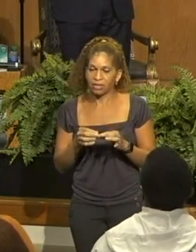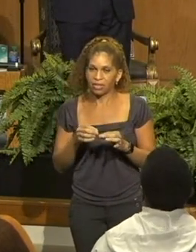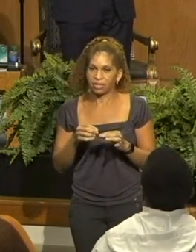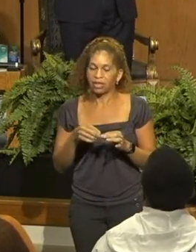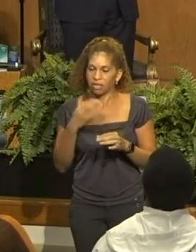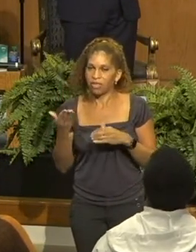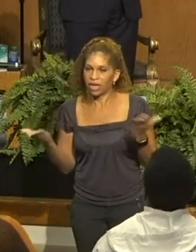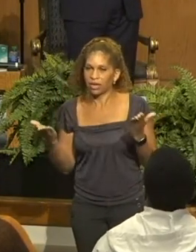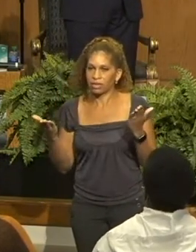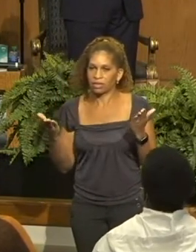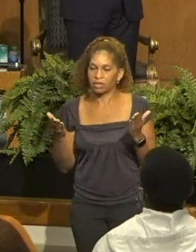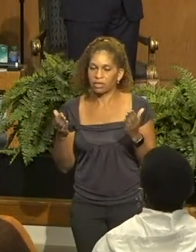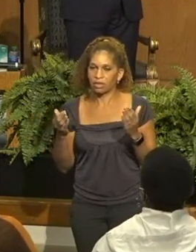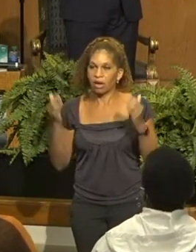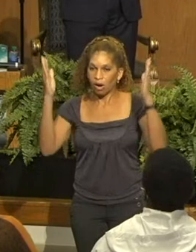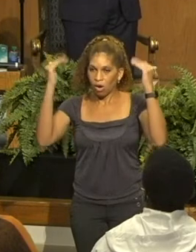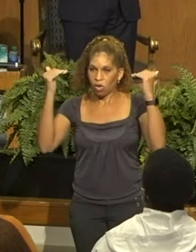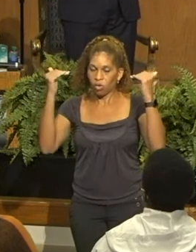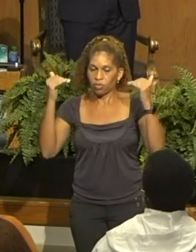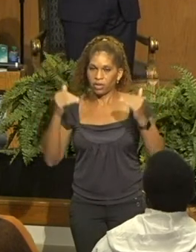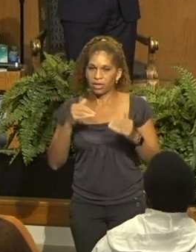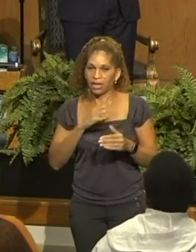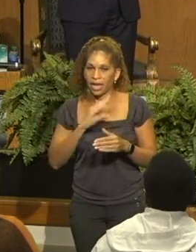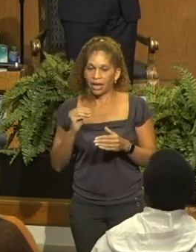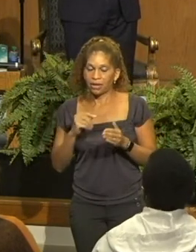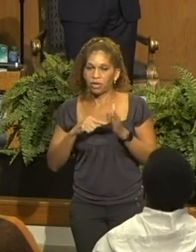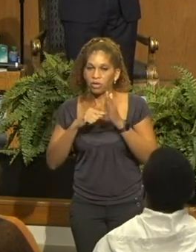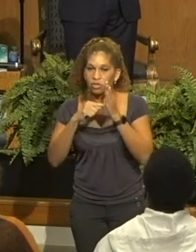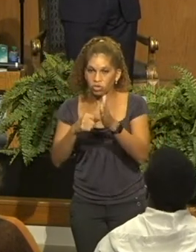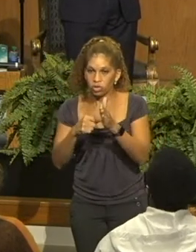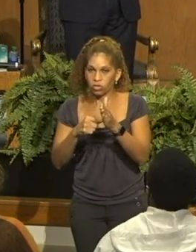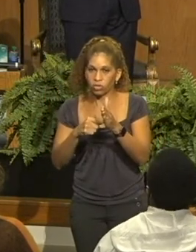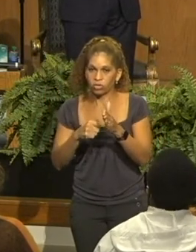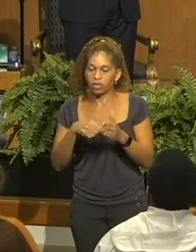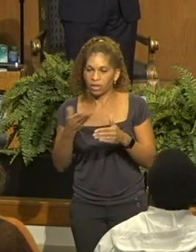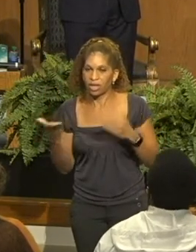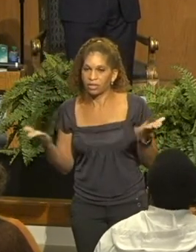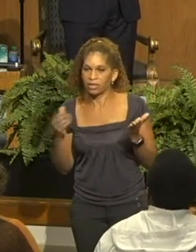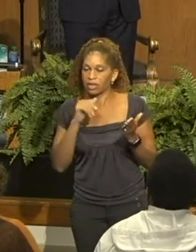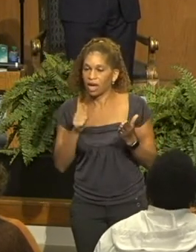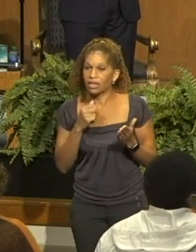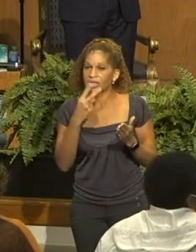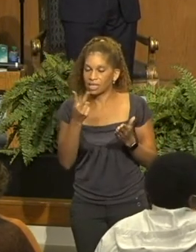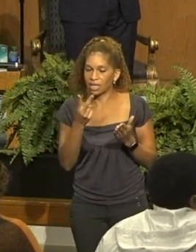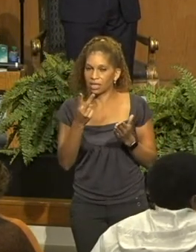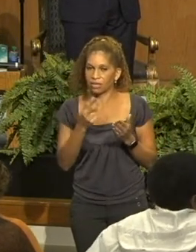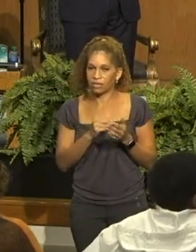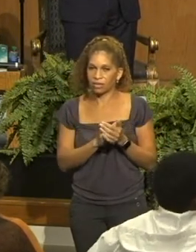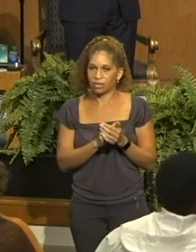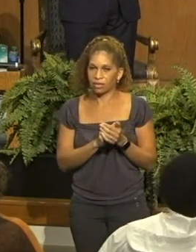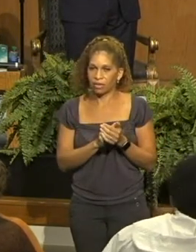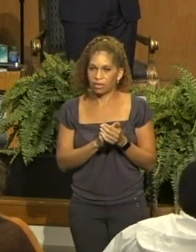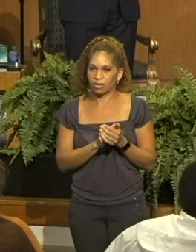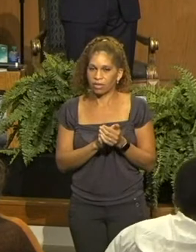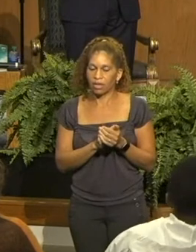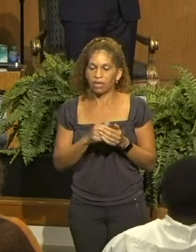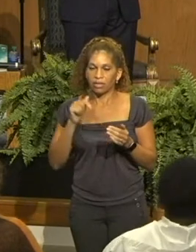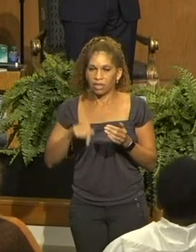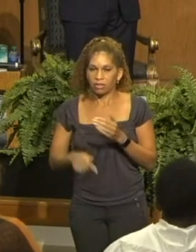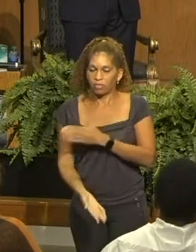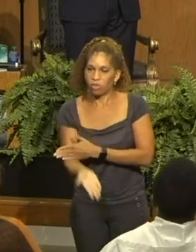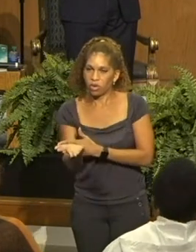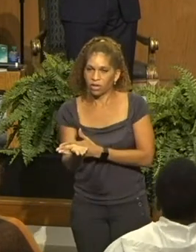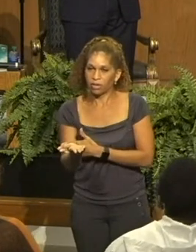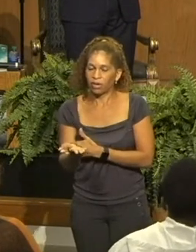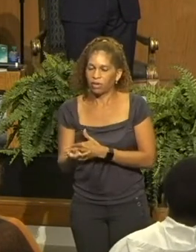and the evidence of things not seen." This morning, I want to try to walk and teach for